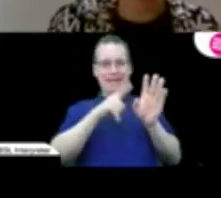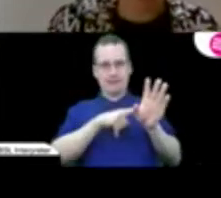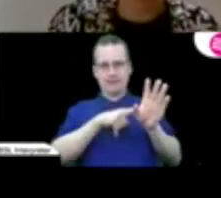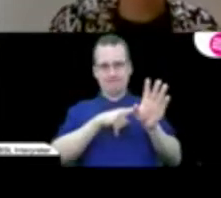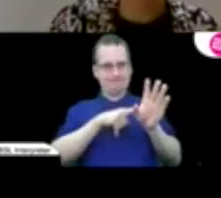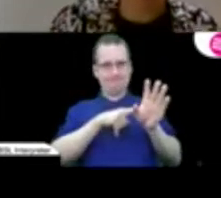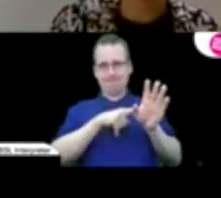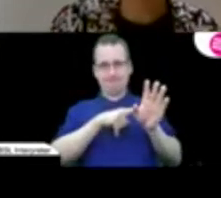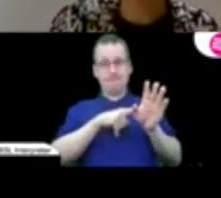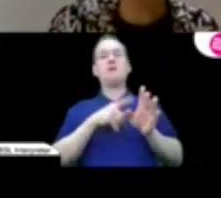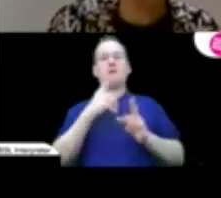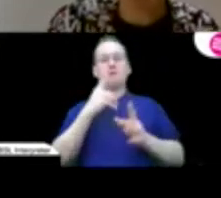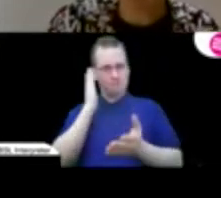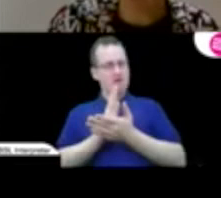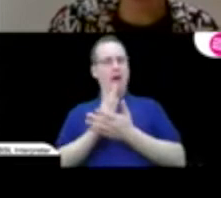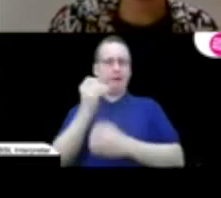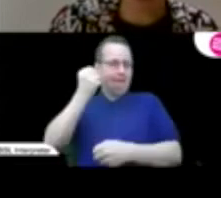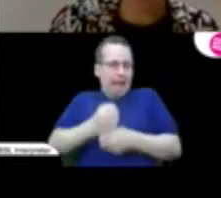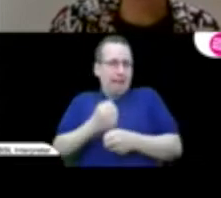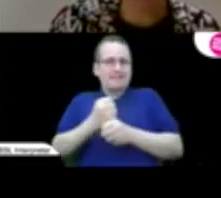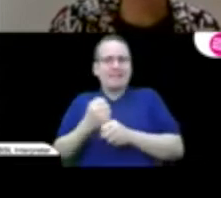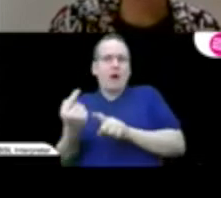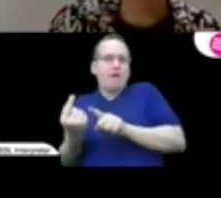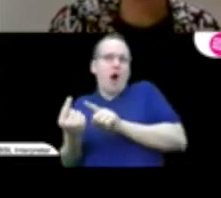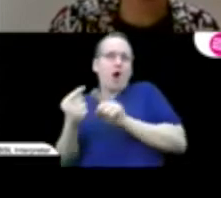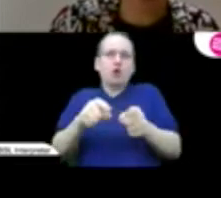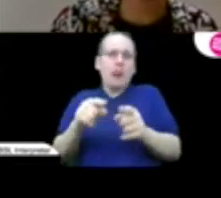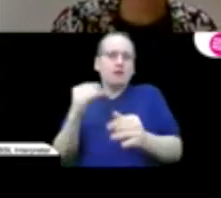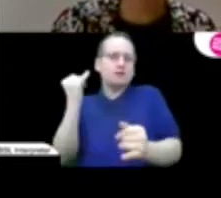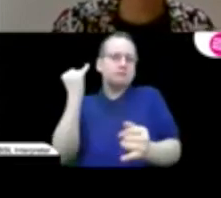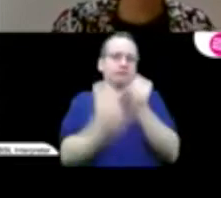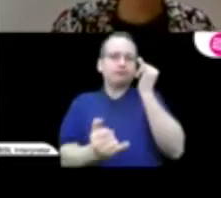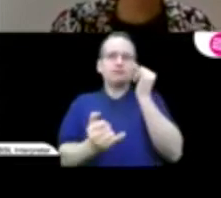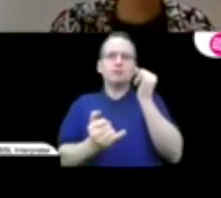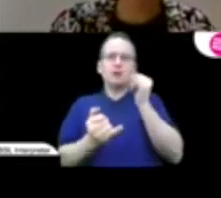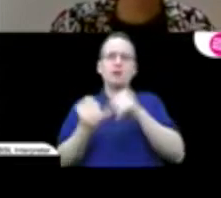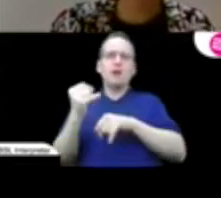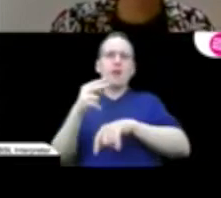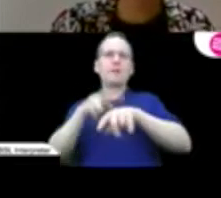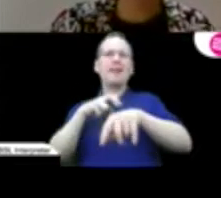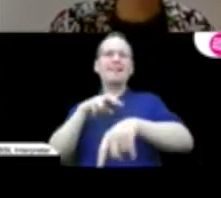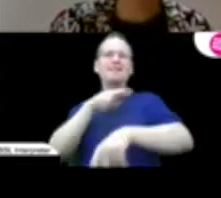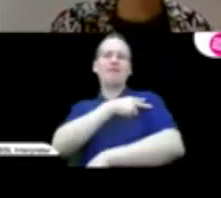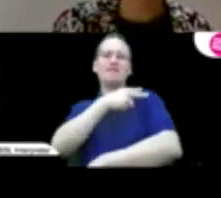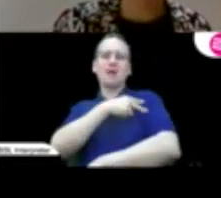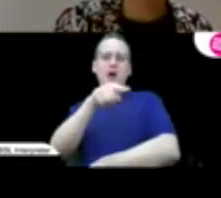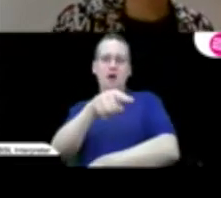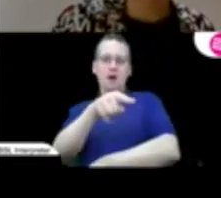attacking the policeman. And she was sentenced to 12 months in prison.